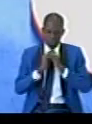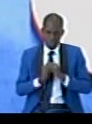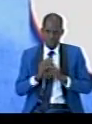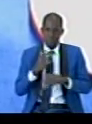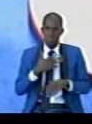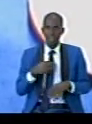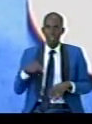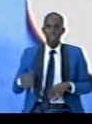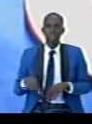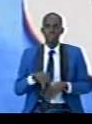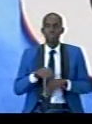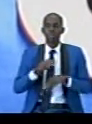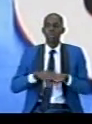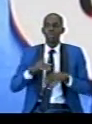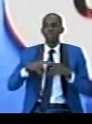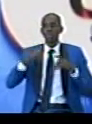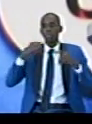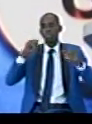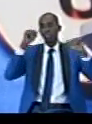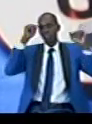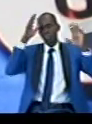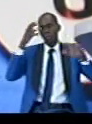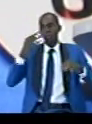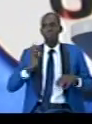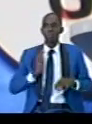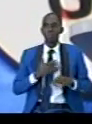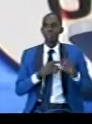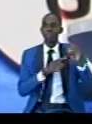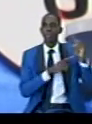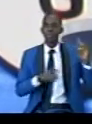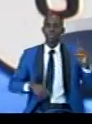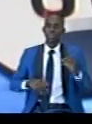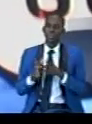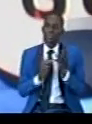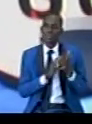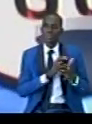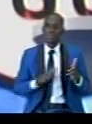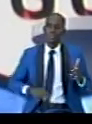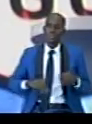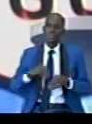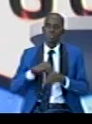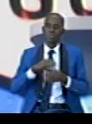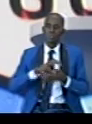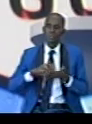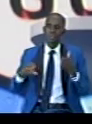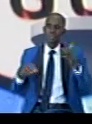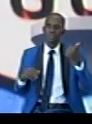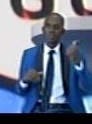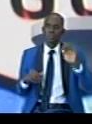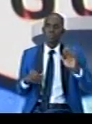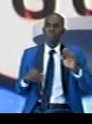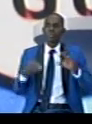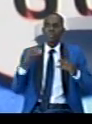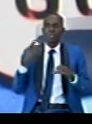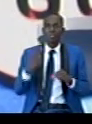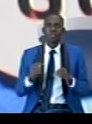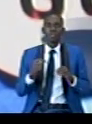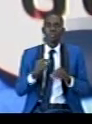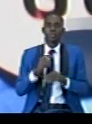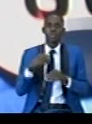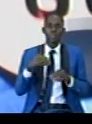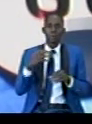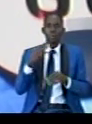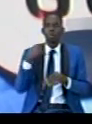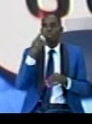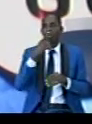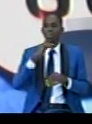Lord Jesus Christ. And then in verse 15 it says, of whom the whole family in heaven and